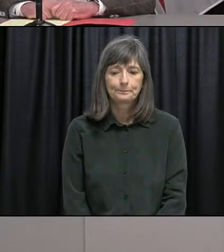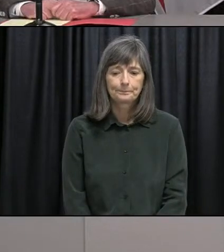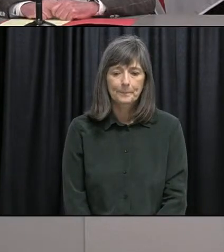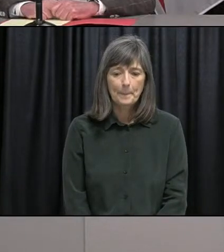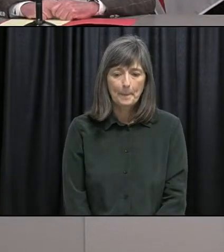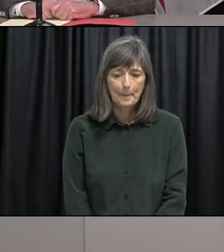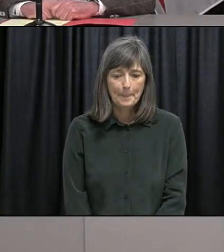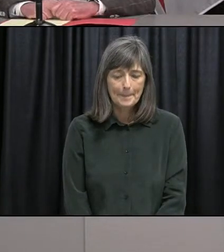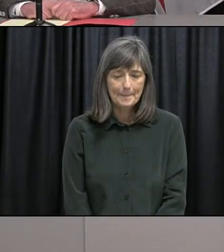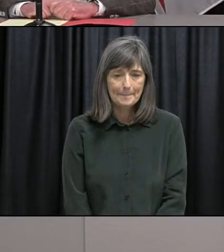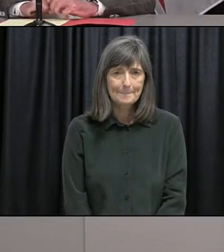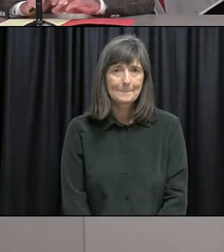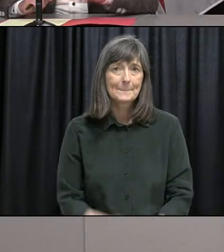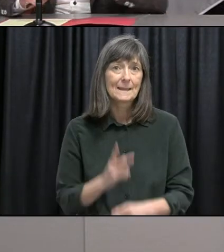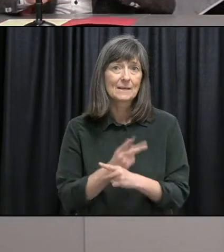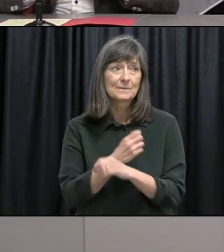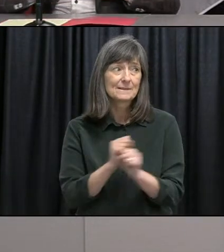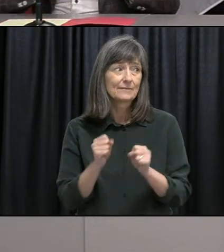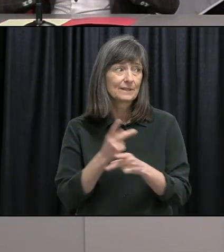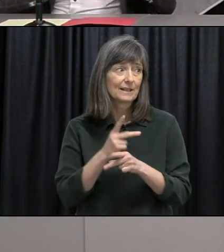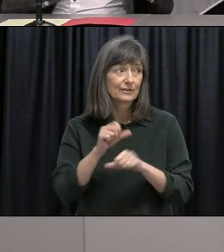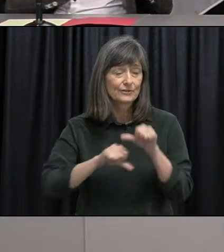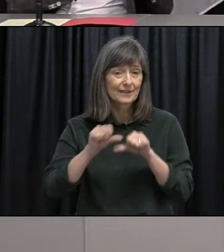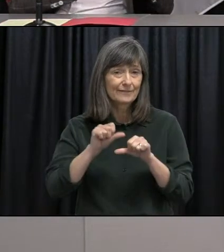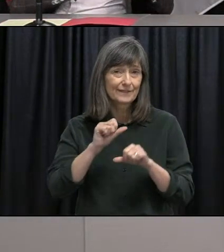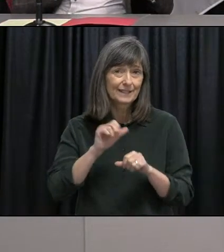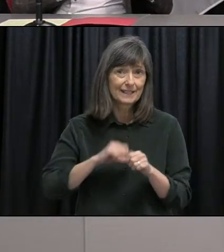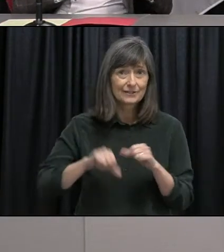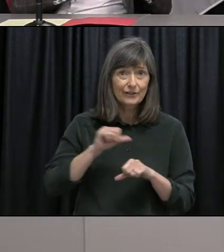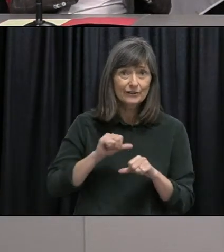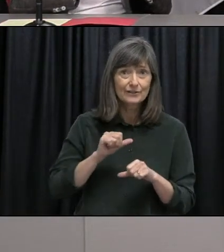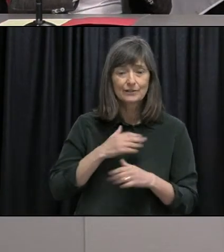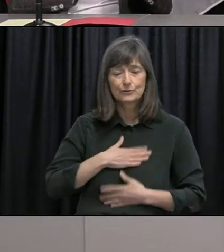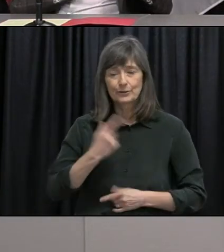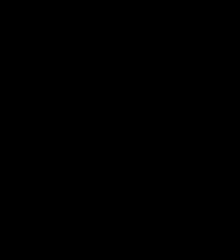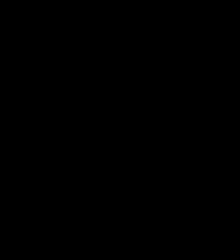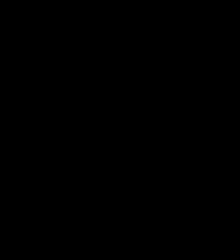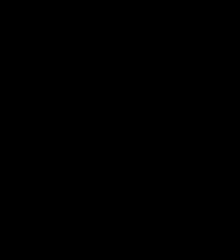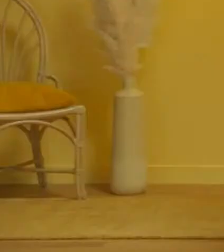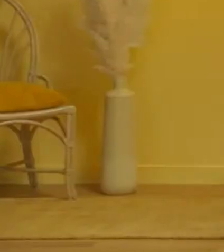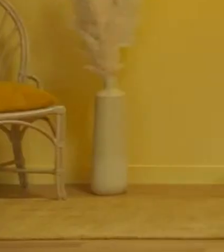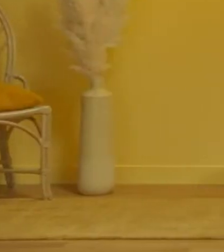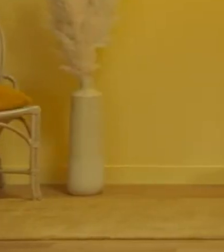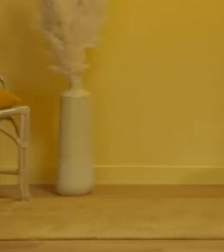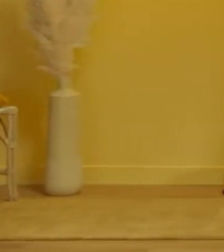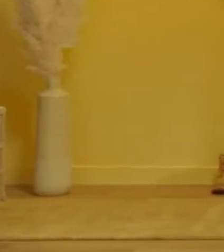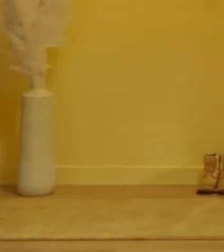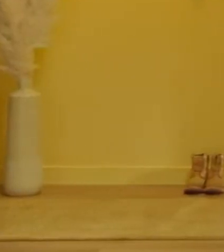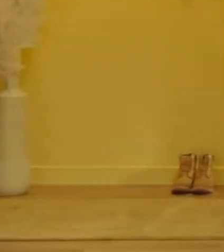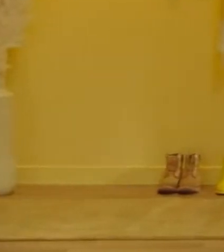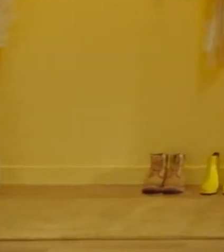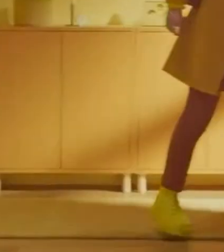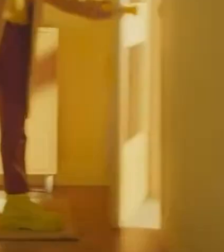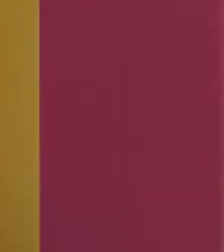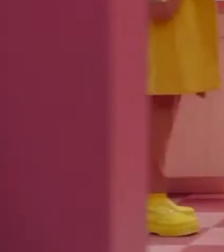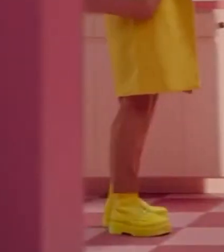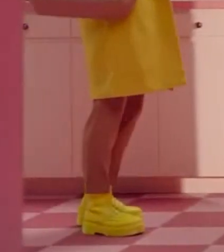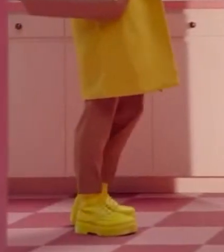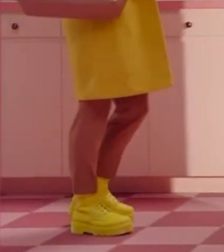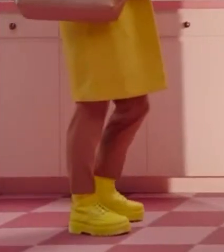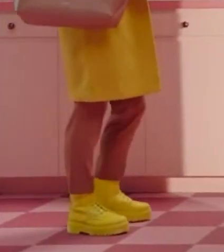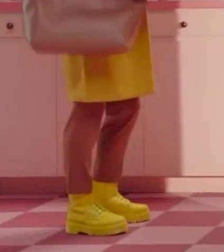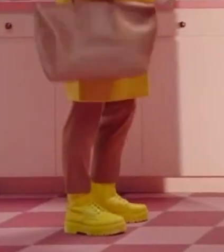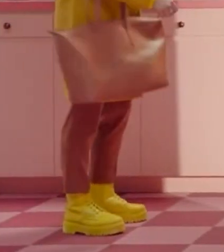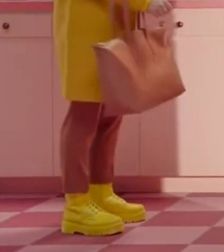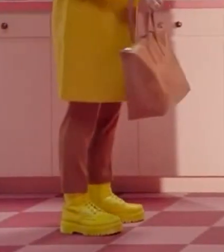Premier. Stay safe, everyone. Take care of yourselves and each other, and enjoy the rest of your day. This is Jan. Jan sometimes visits